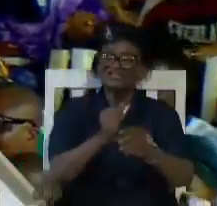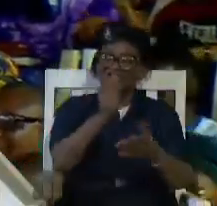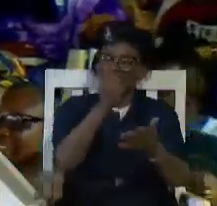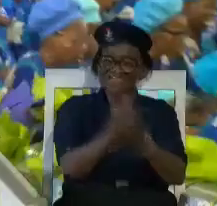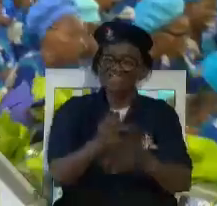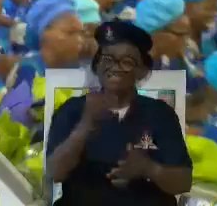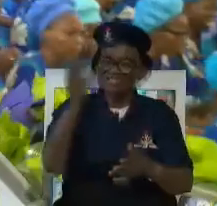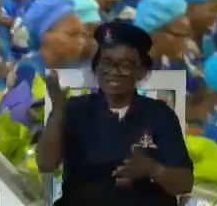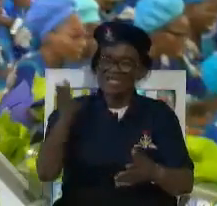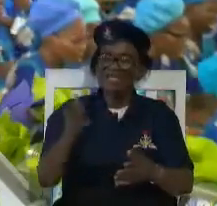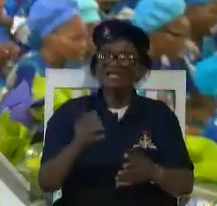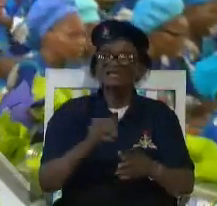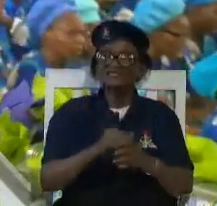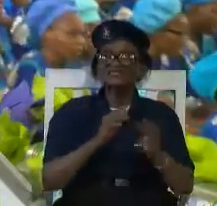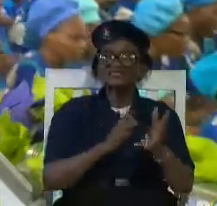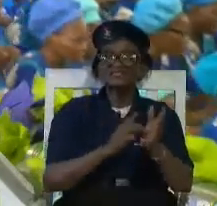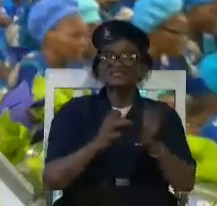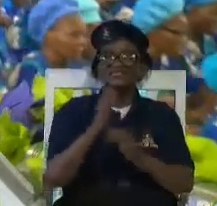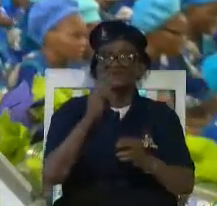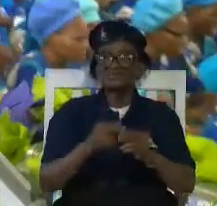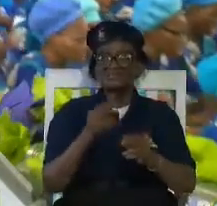miracles.